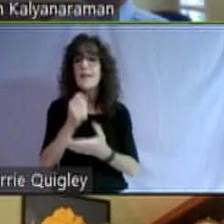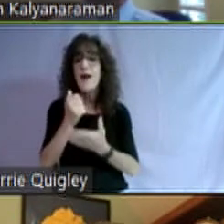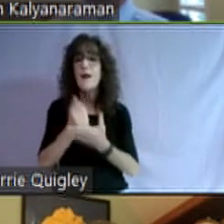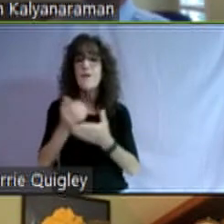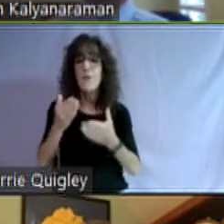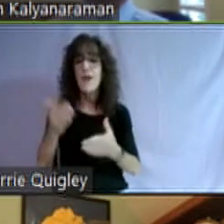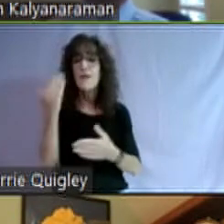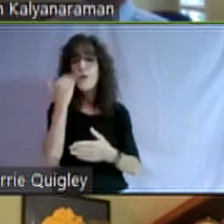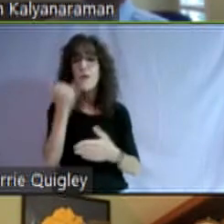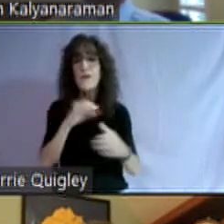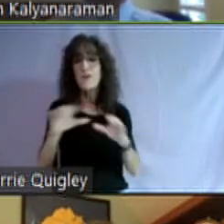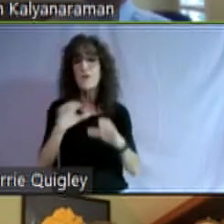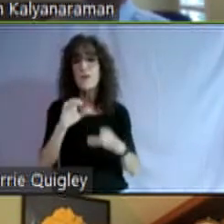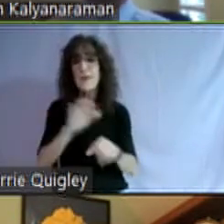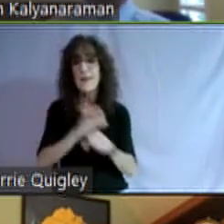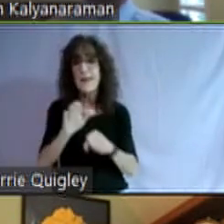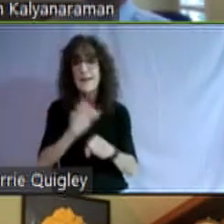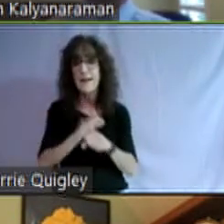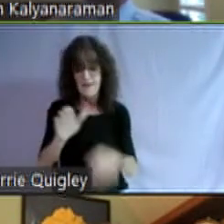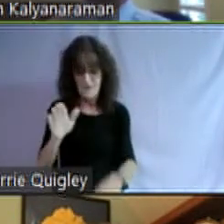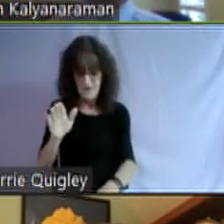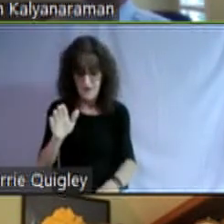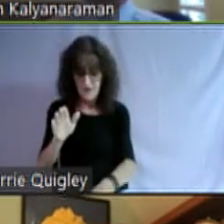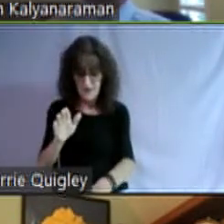knowing if you're doing enough testing.